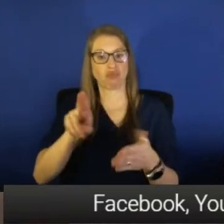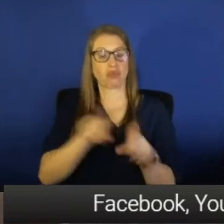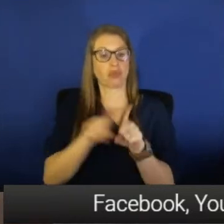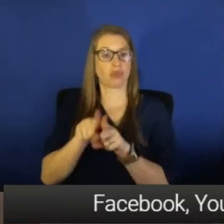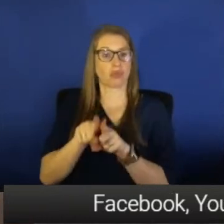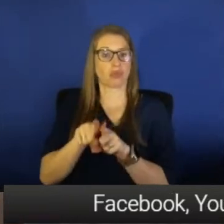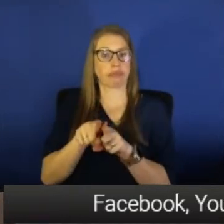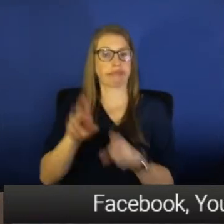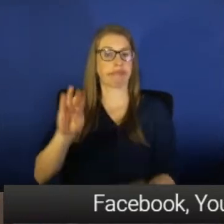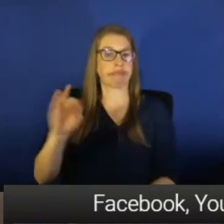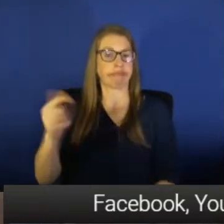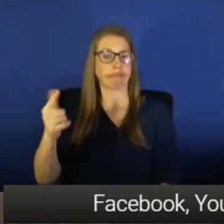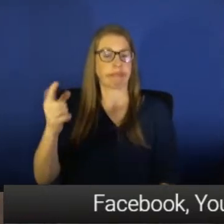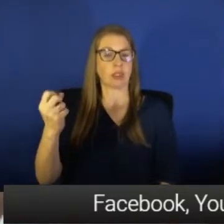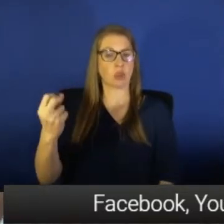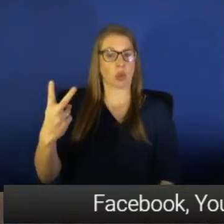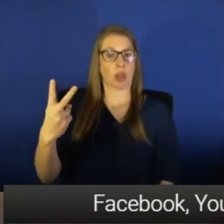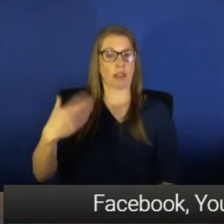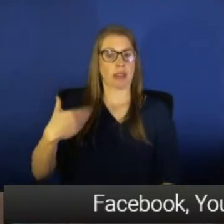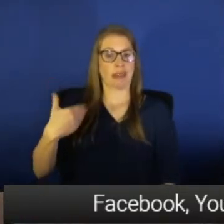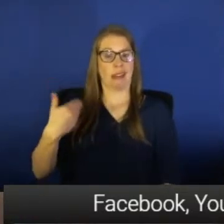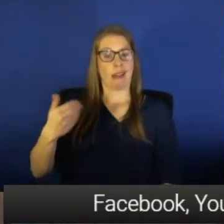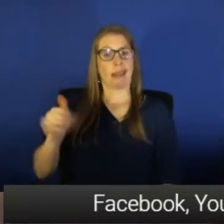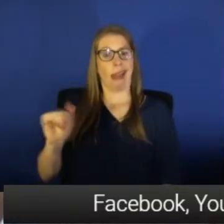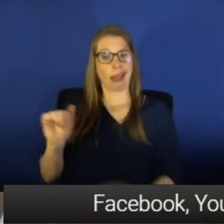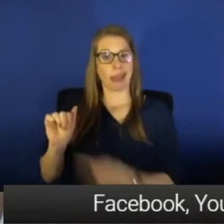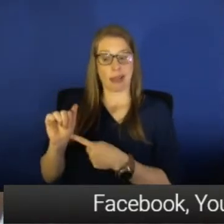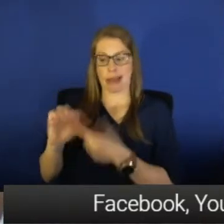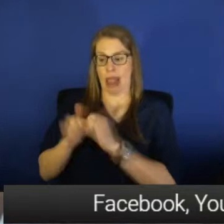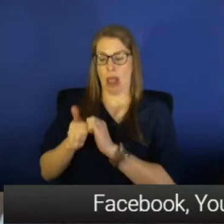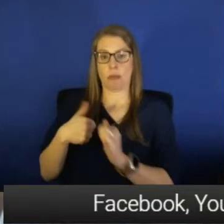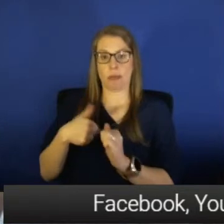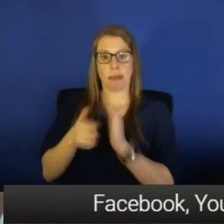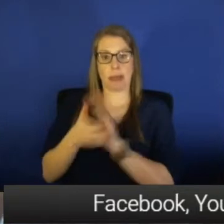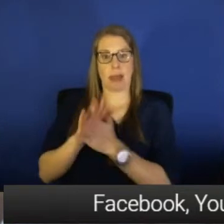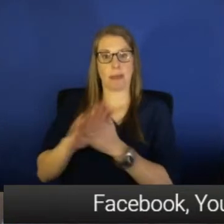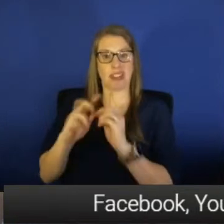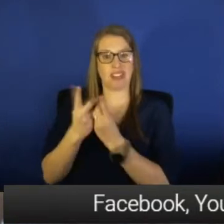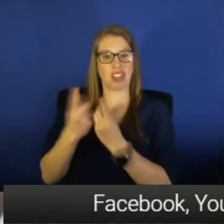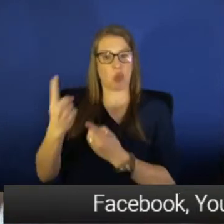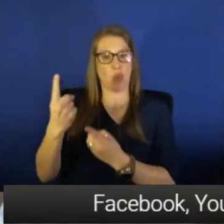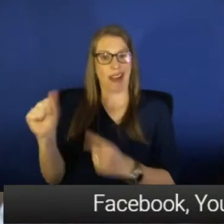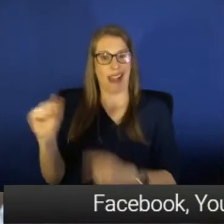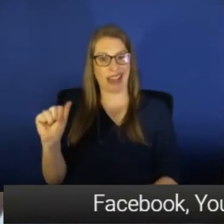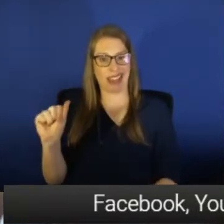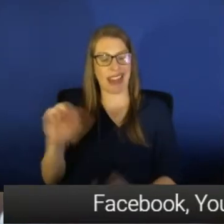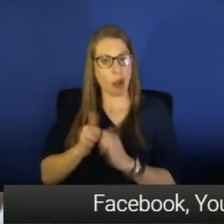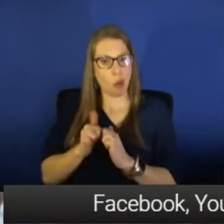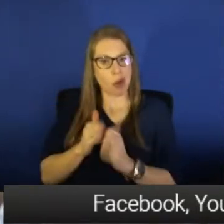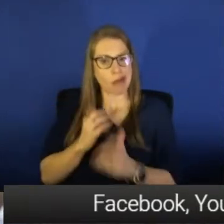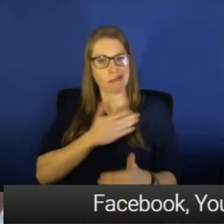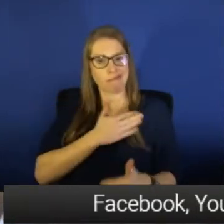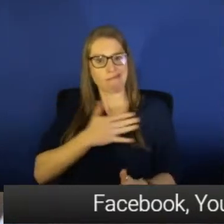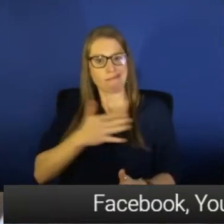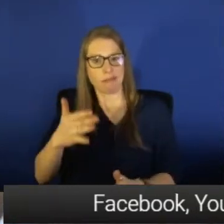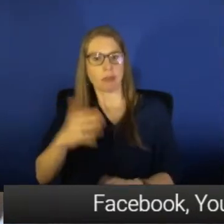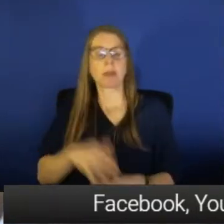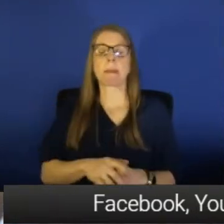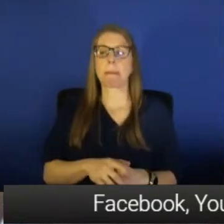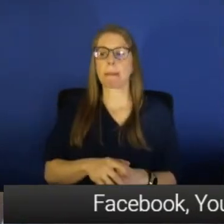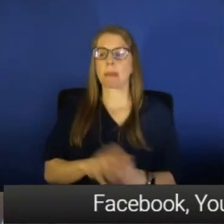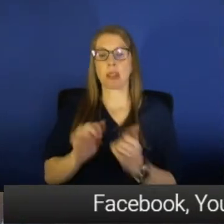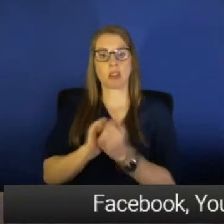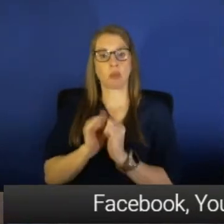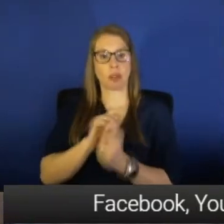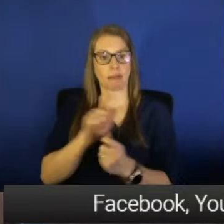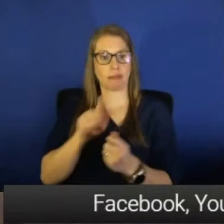looking at young athletes with that question: how do I become a Division I athlete? And we've looked at sport-specific things, whether they just